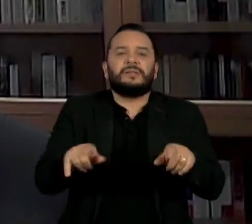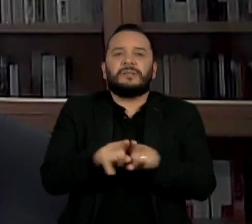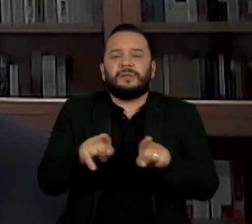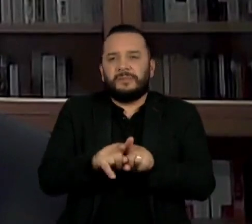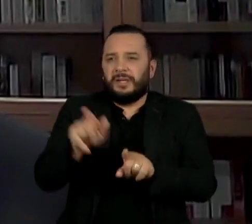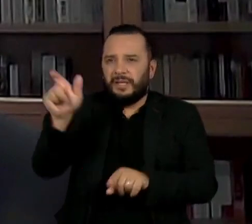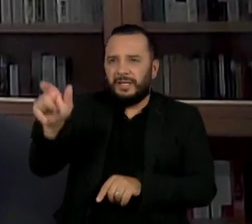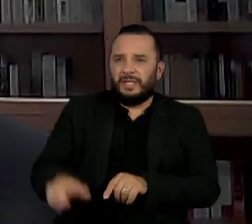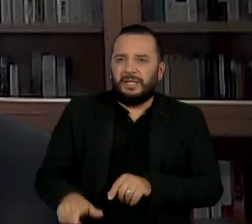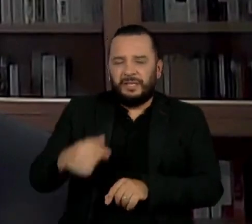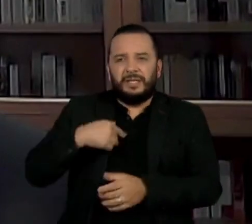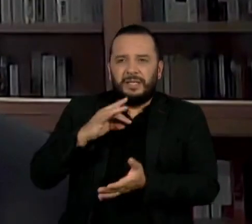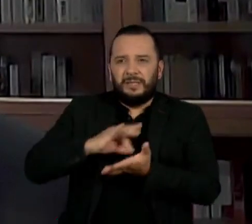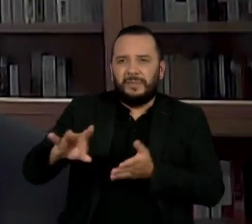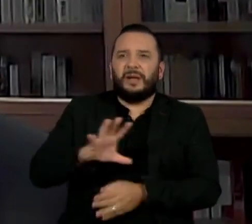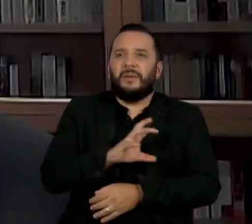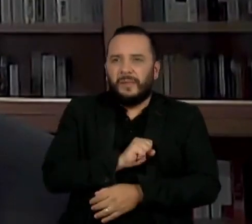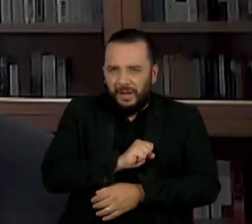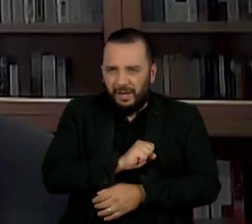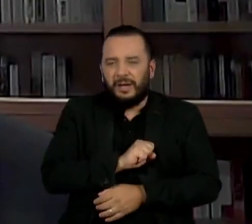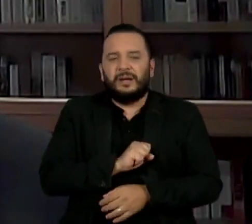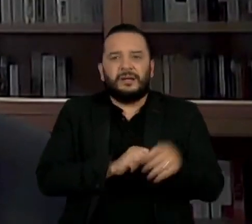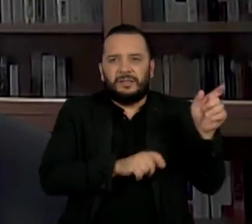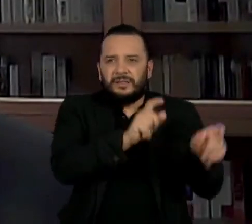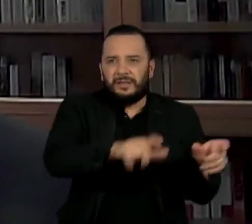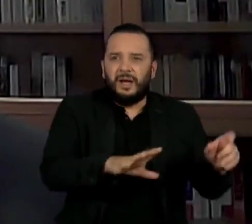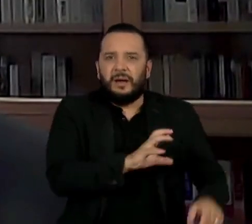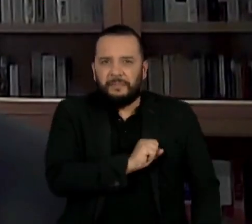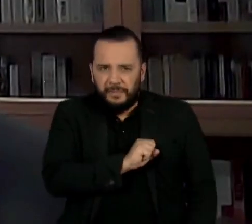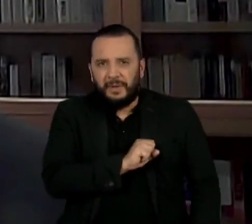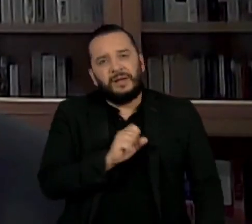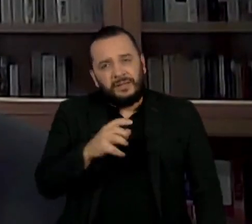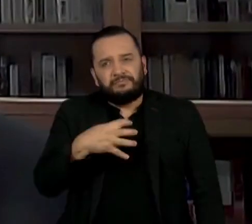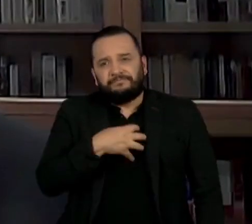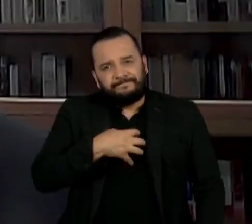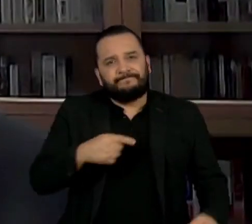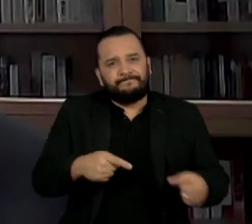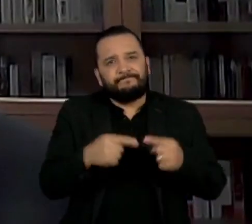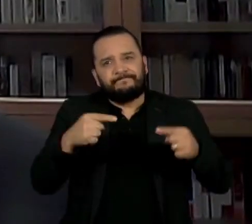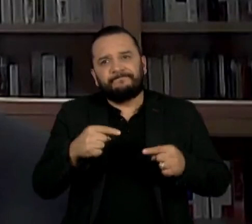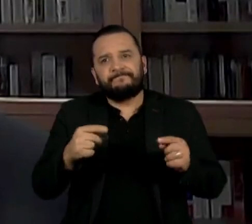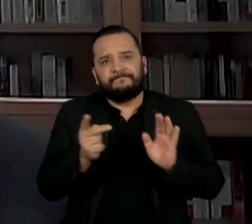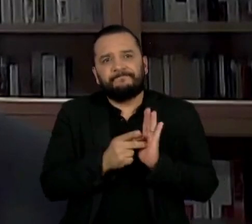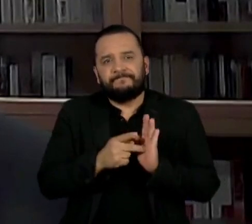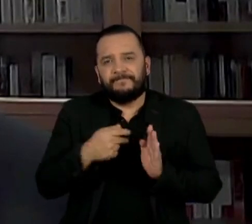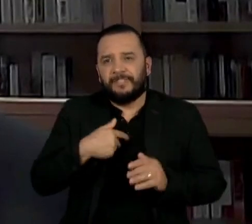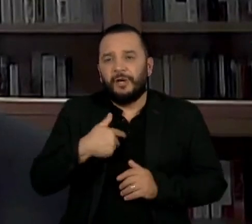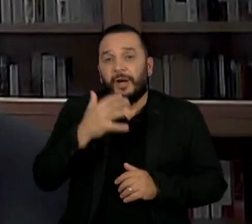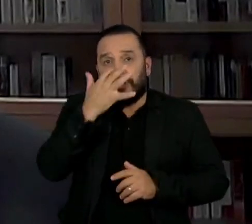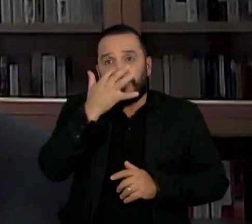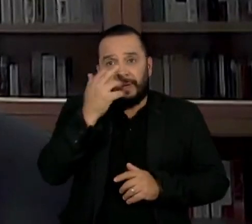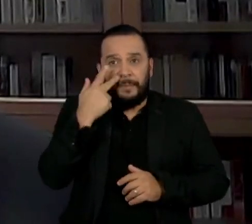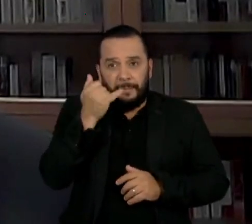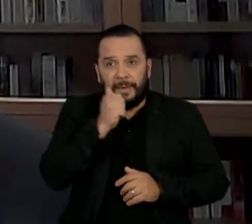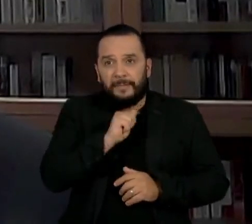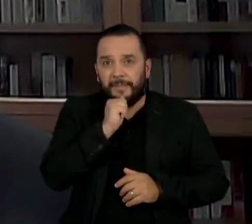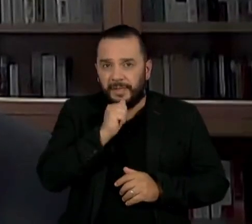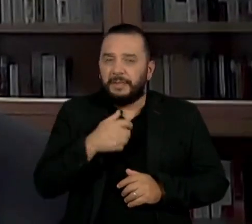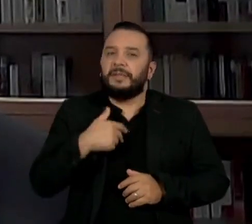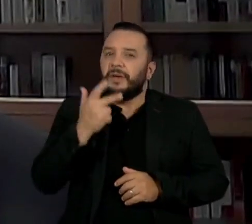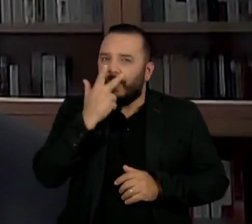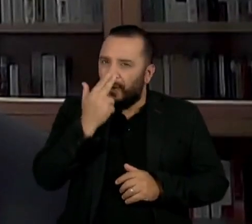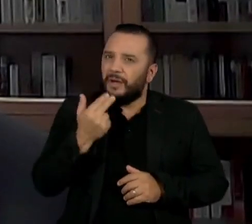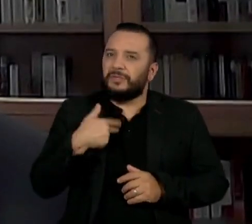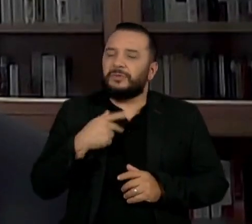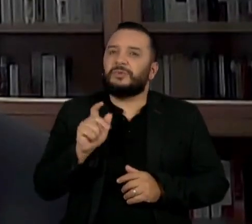about loving your neighbor, loving your enemy, that made sense to them. And I admired